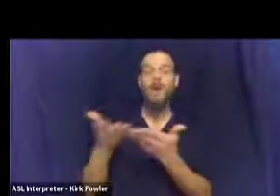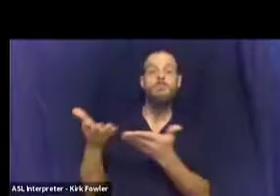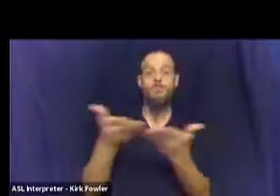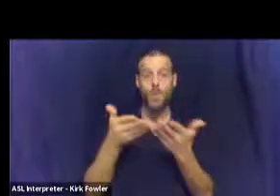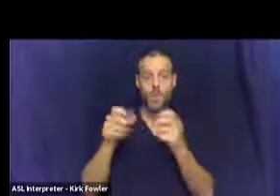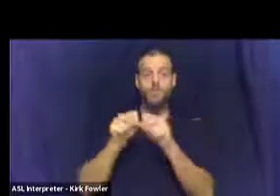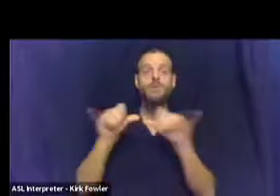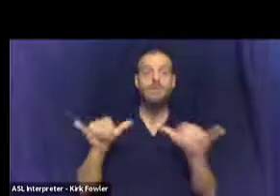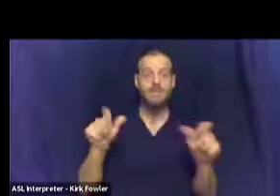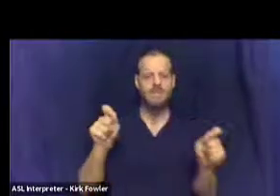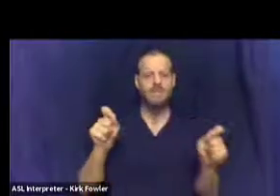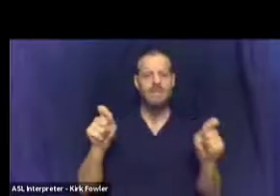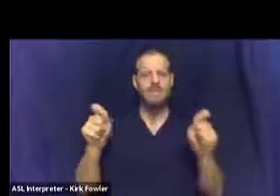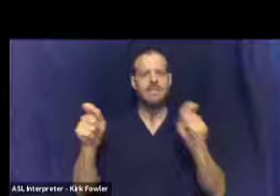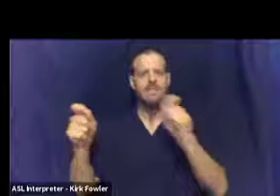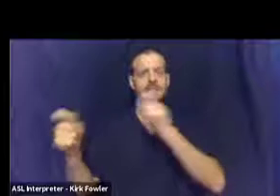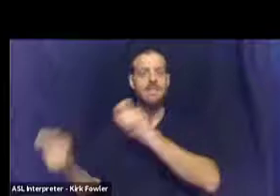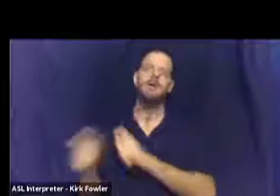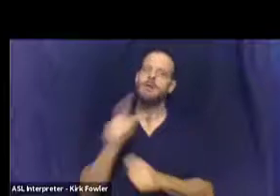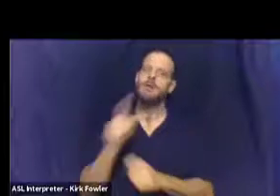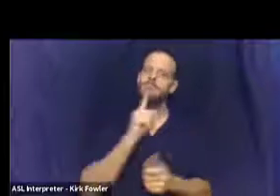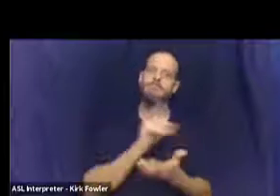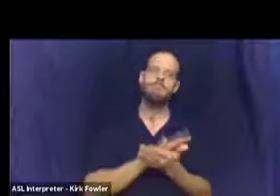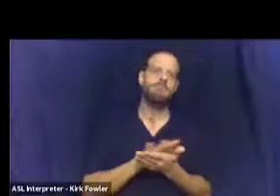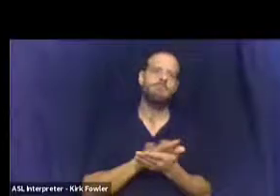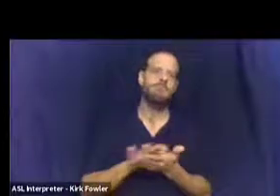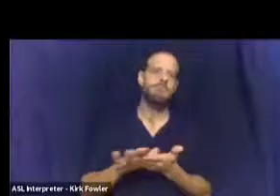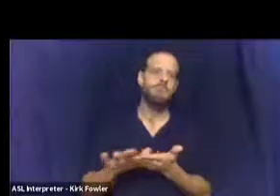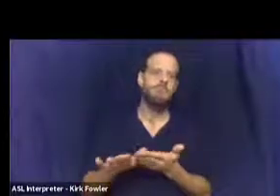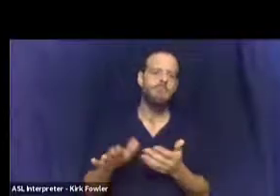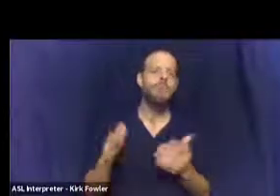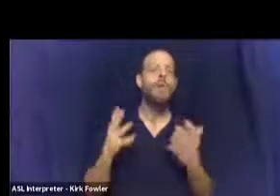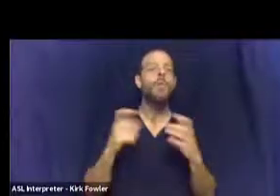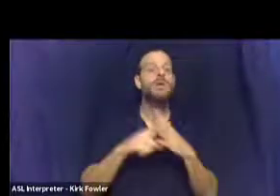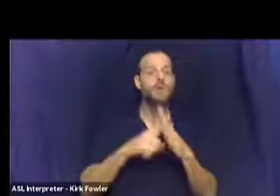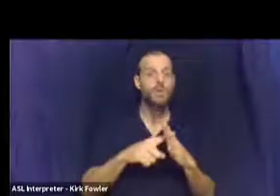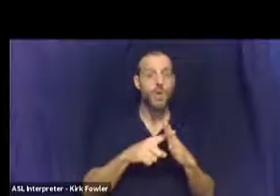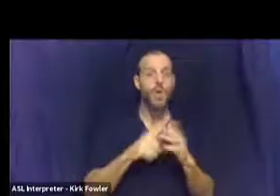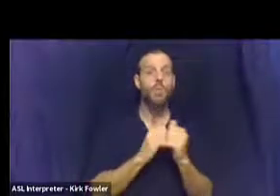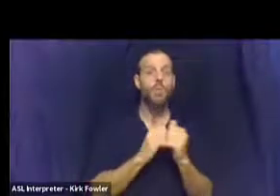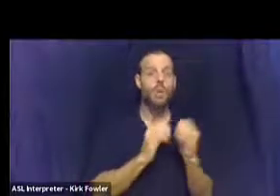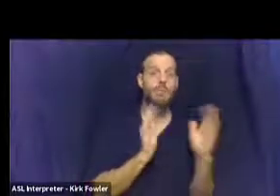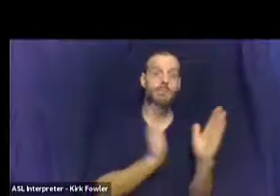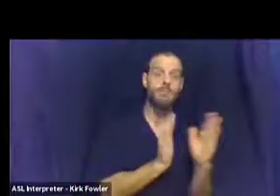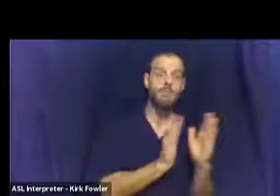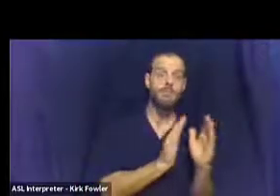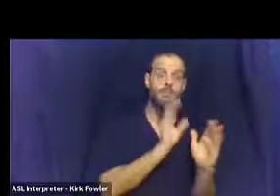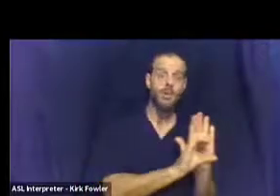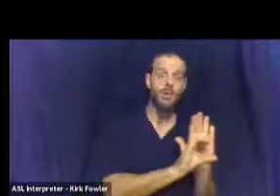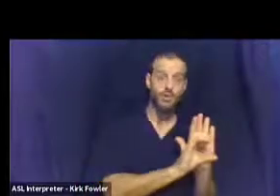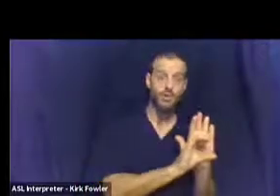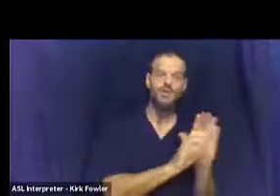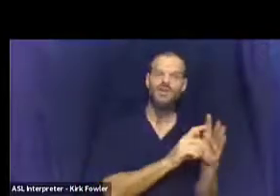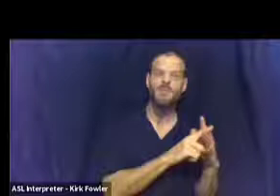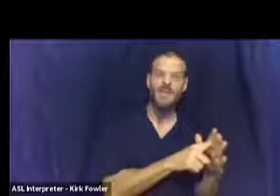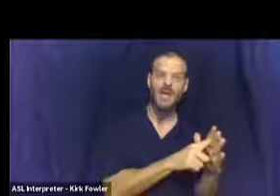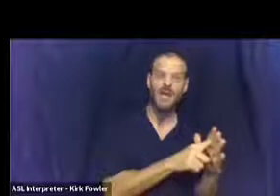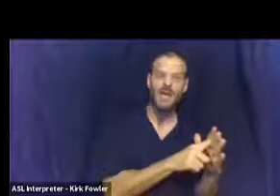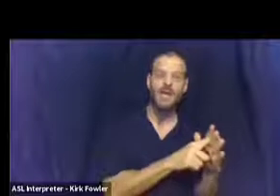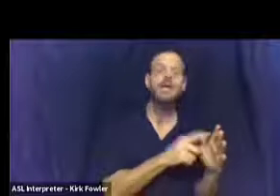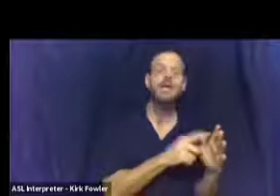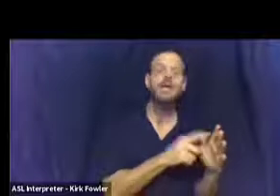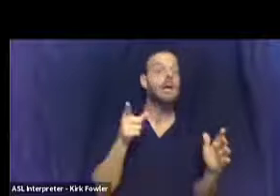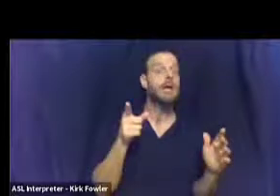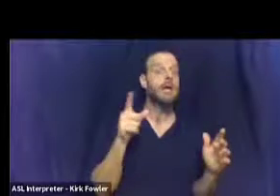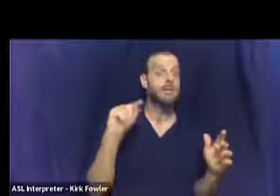over time, which has been really, really nice. And again, we started with the picture of the boxes in the very beginning of this presentation. That's where he started